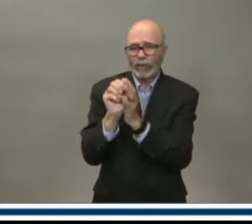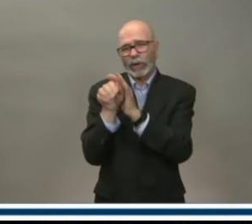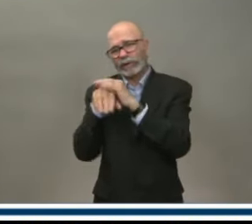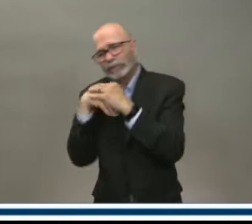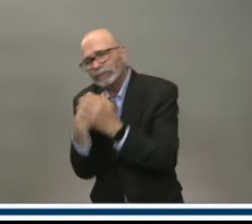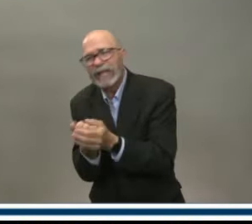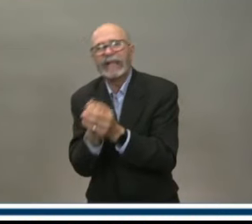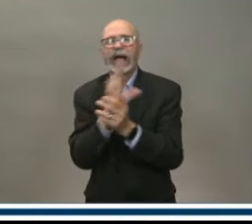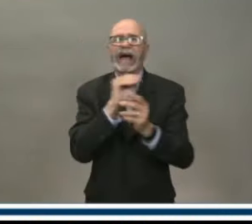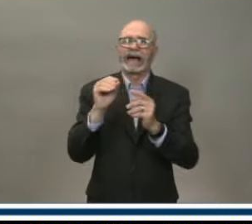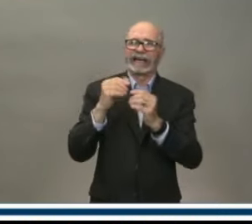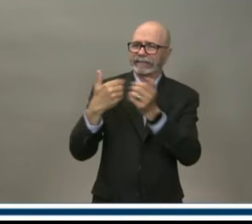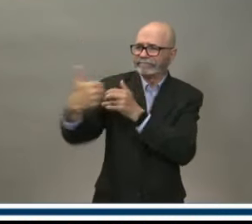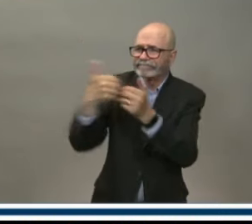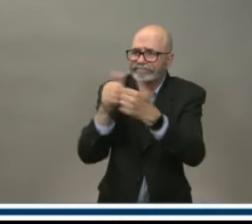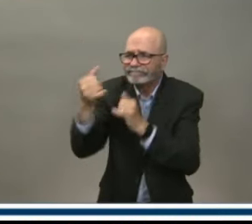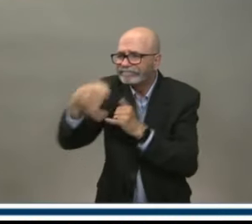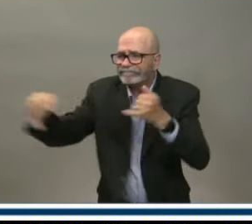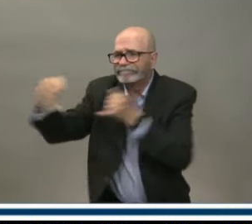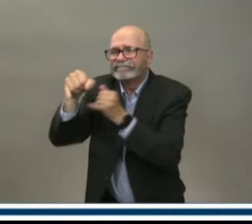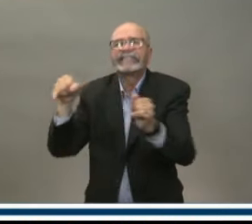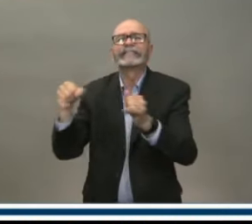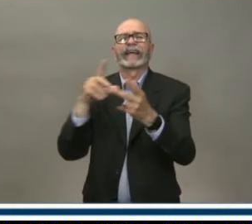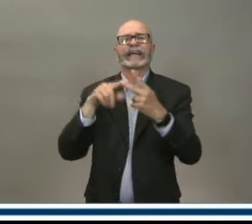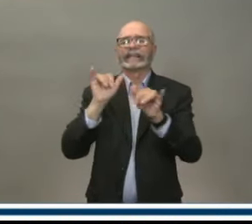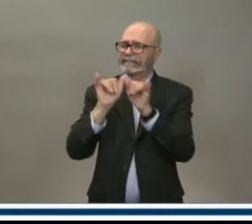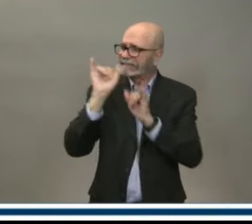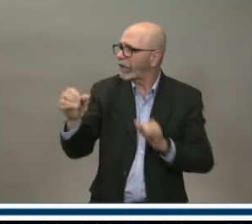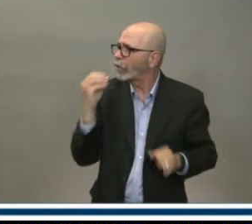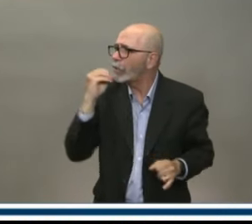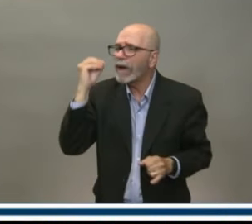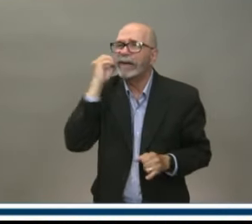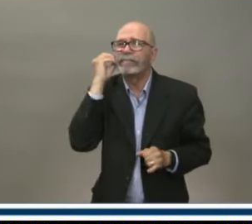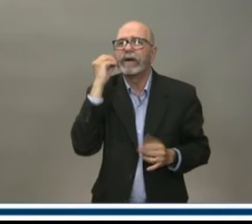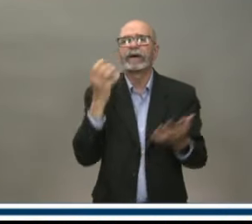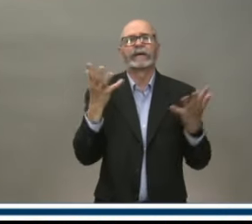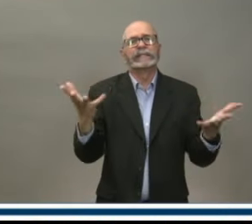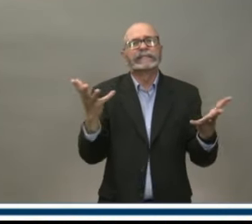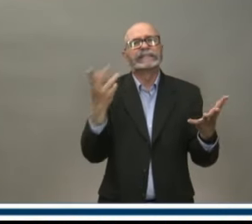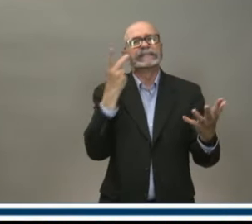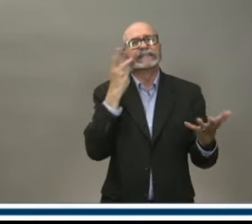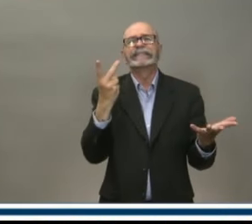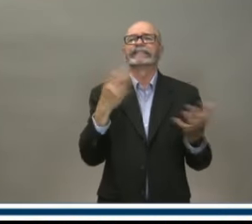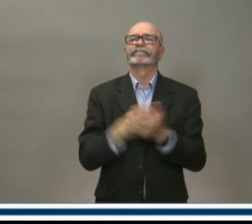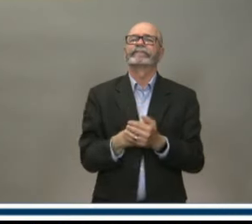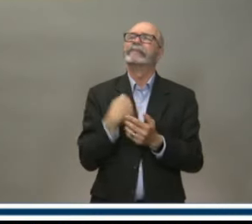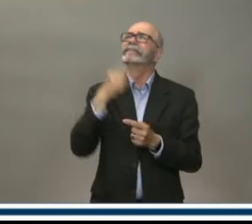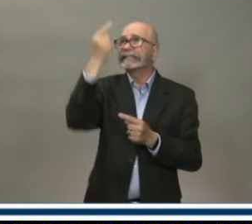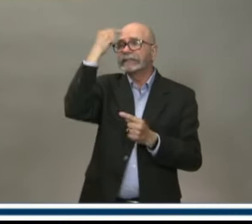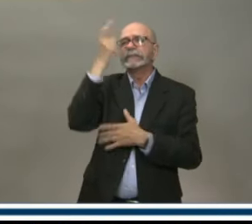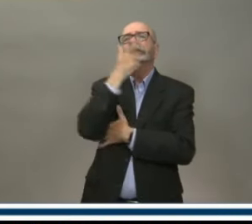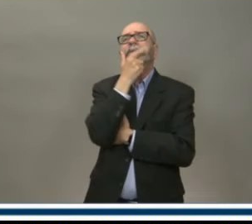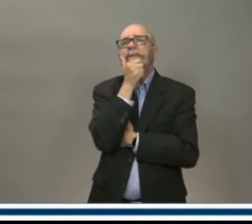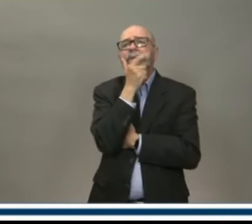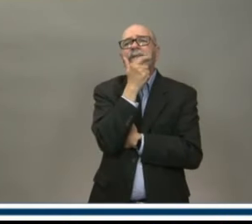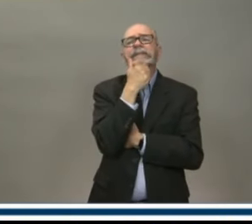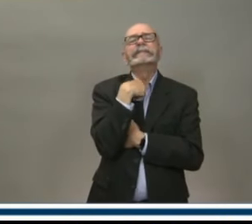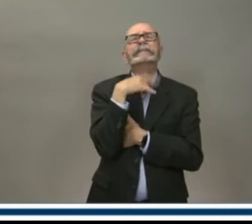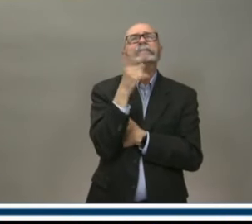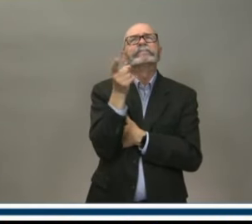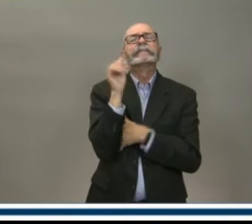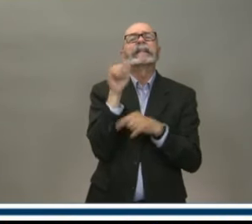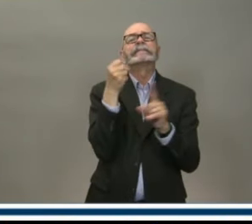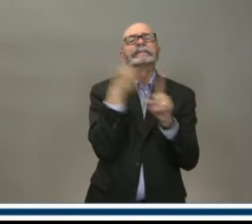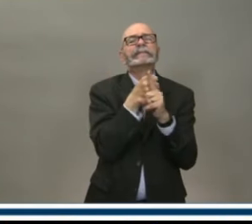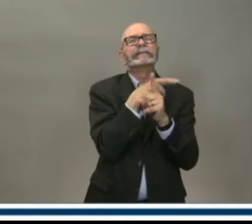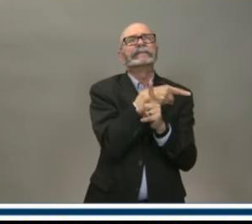and please use this as a signal to understand and remember and remind yourself of how serious COVID is